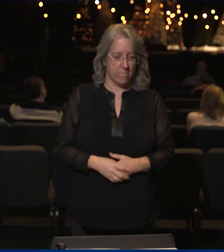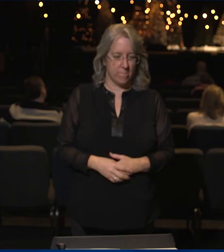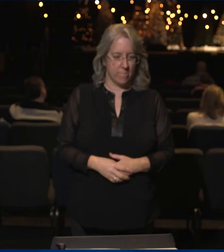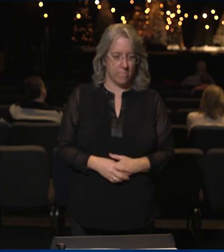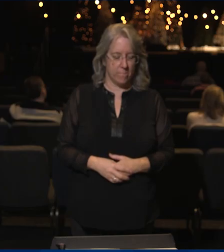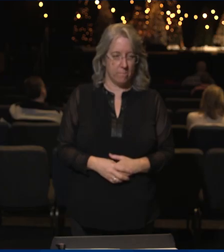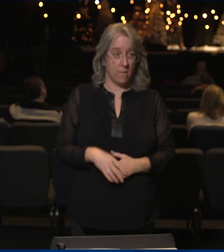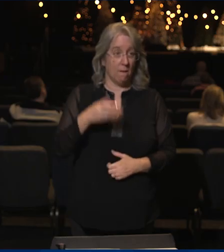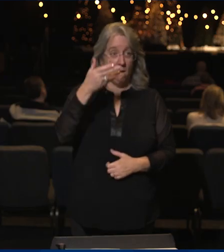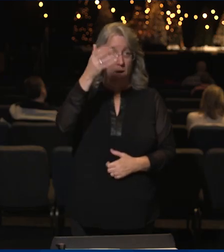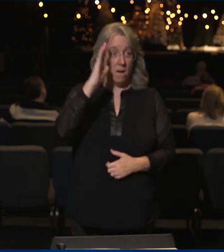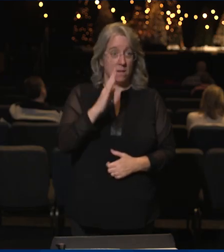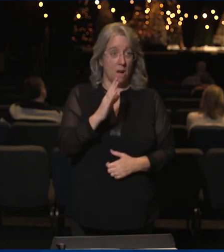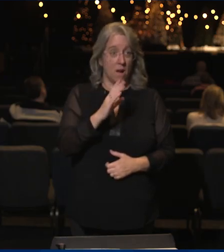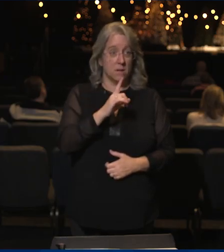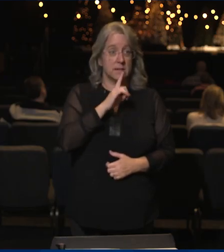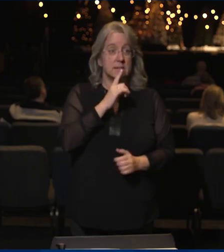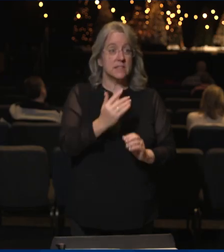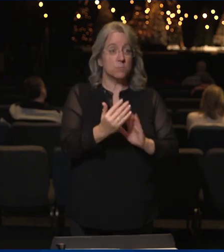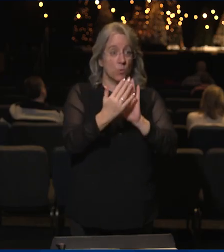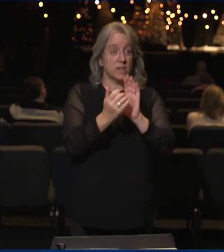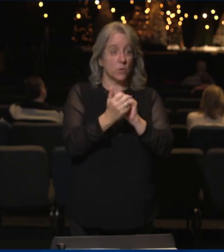God is present to you.